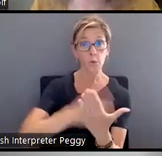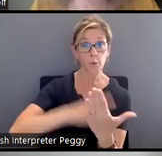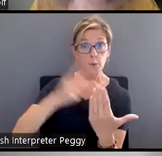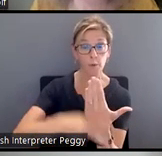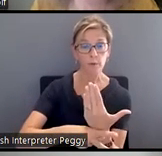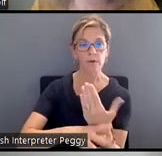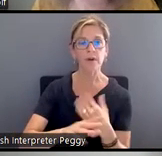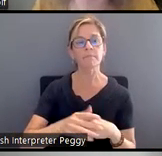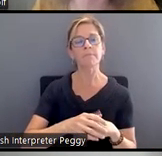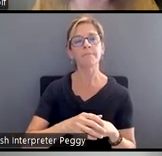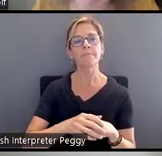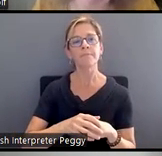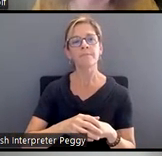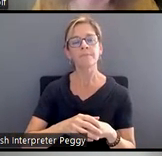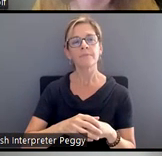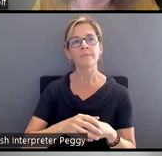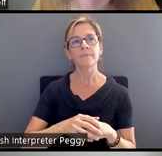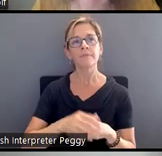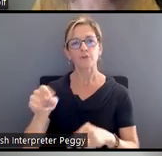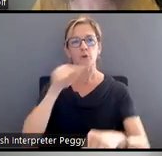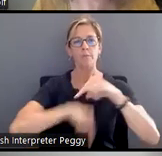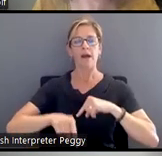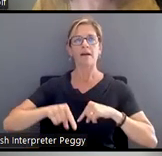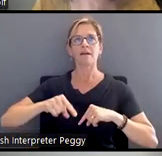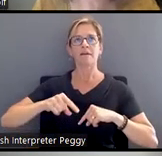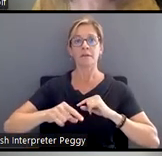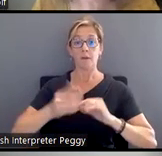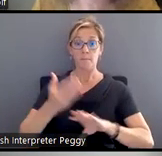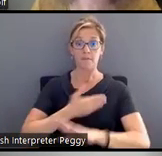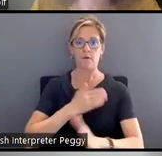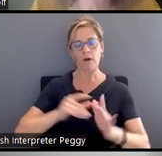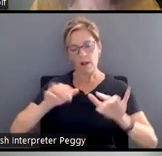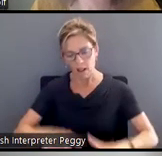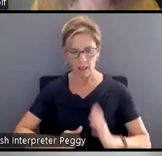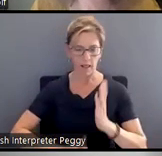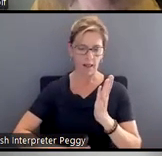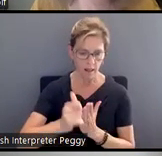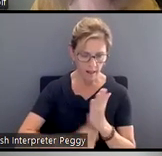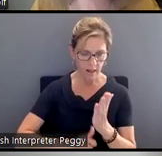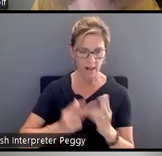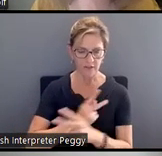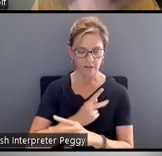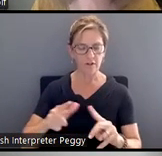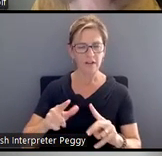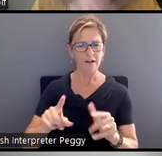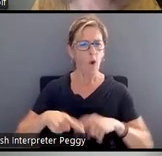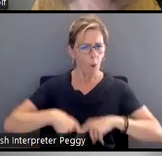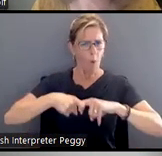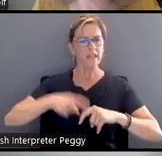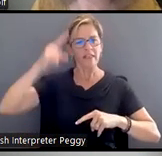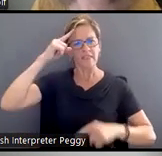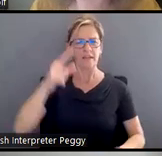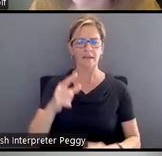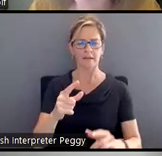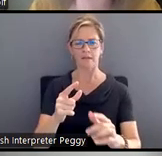do the exercise that we just did, thinking about digging deeper. Who is this person?